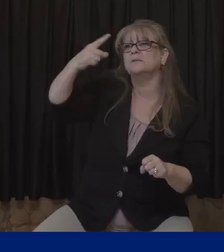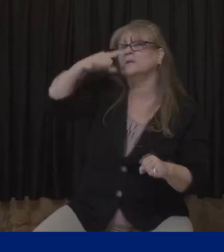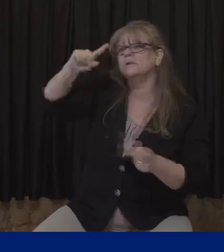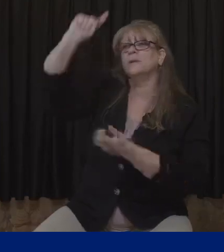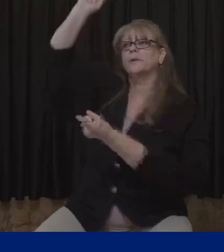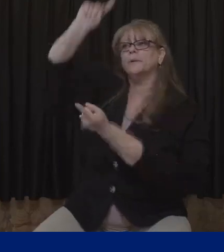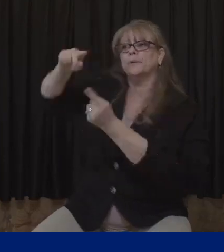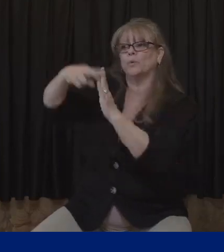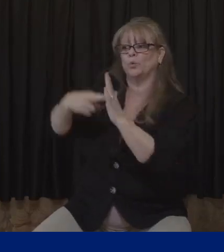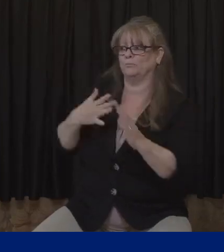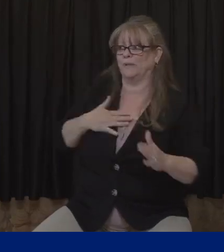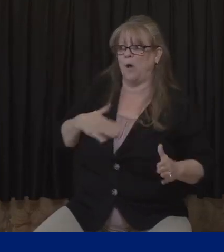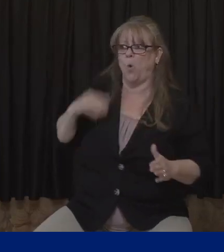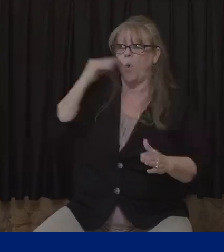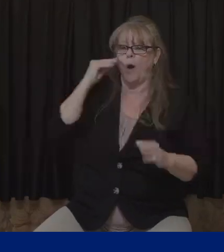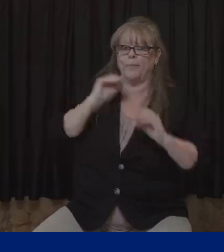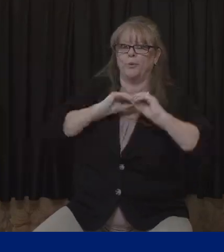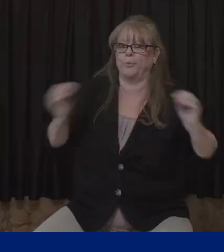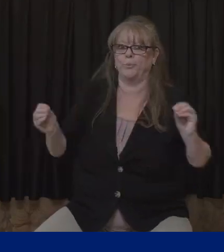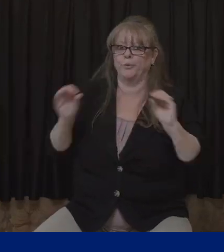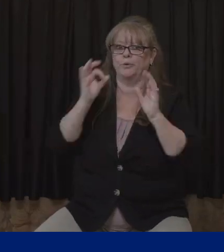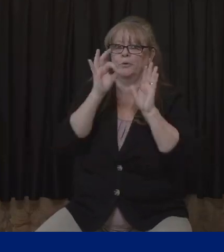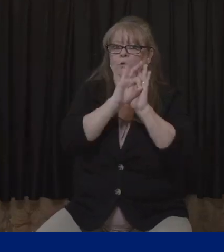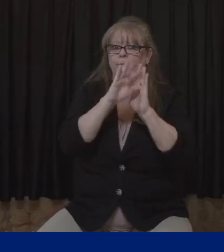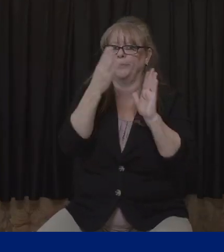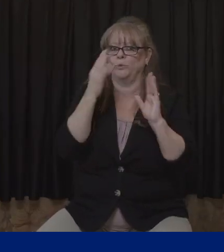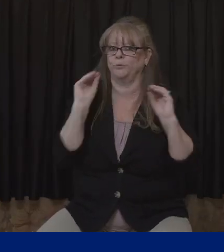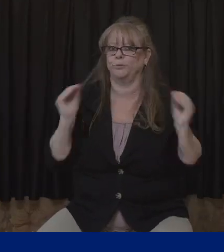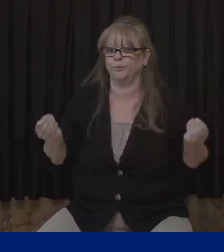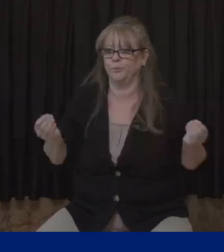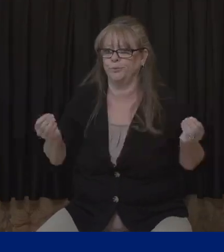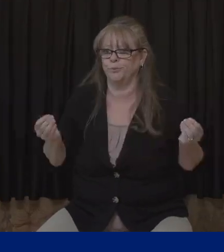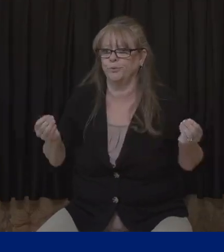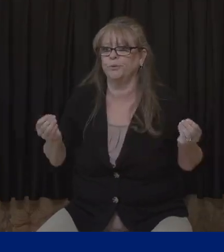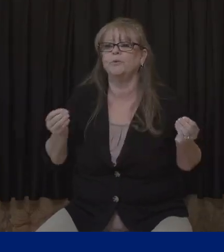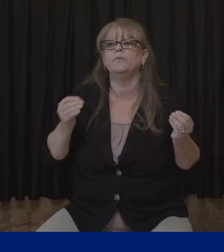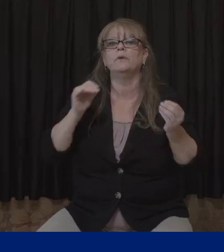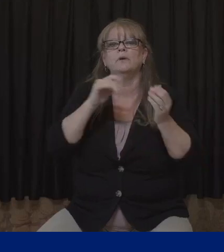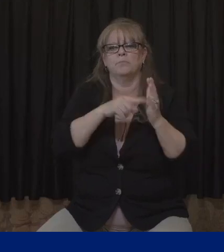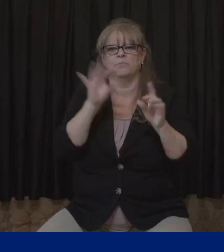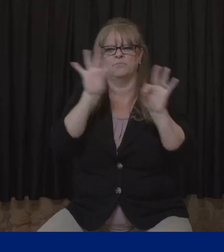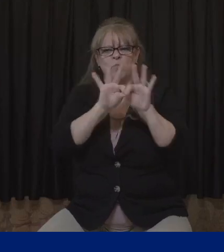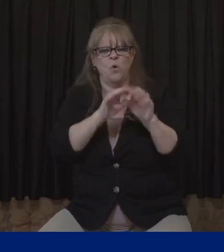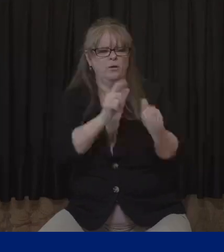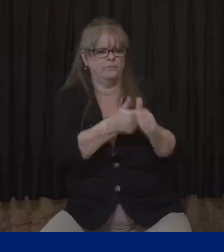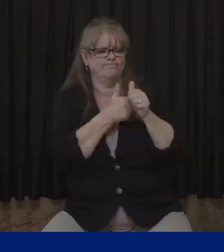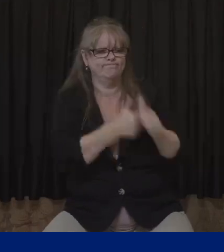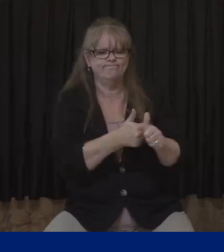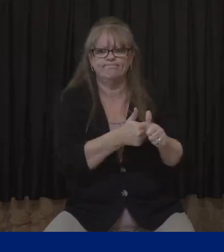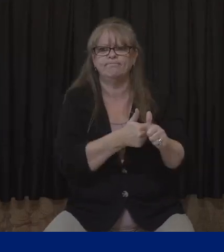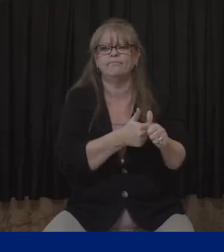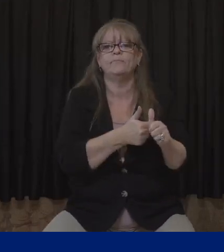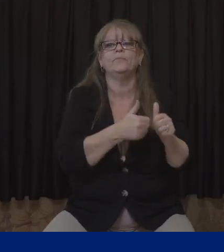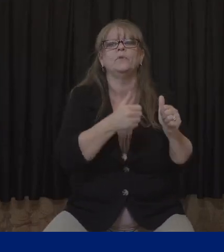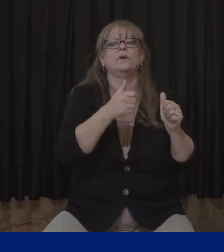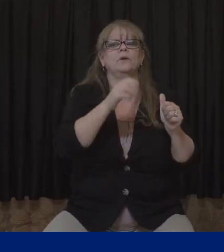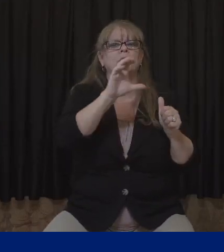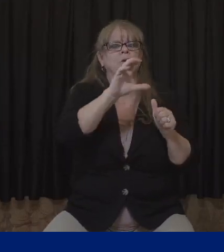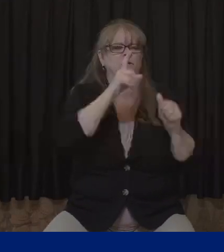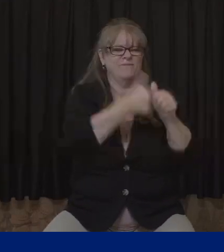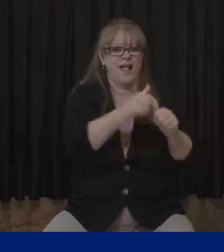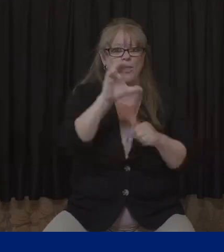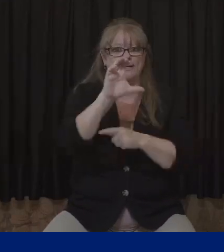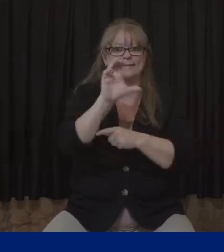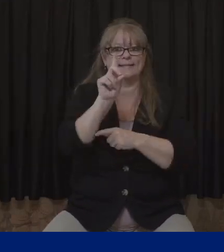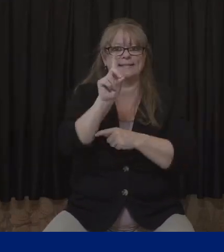that any part of the state will need to meet before we can allow for more flexibility. And these are consistent with the CDC guidelines, the President guidelines, our guidelines, all